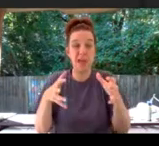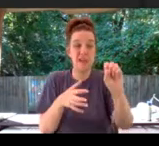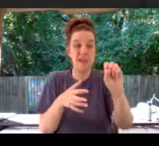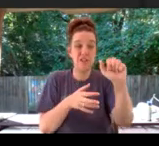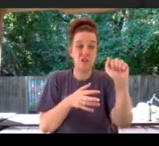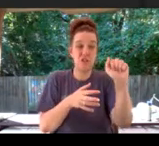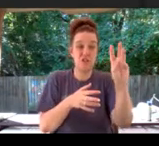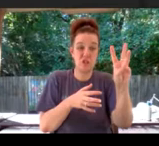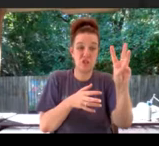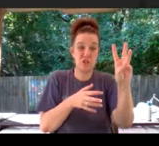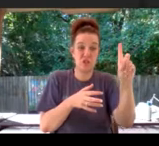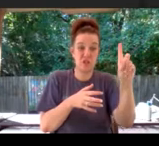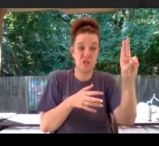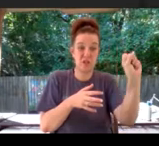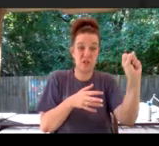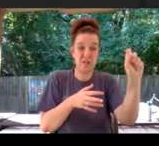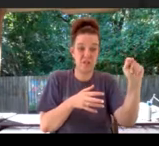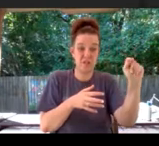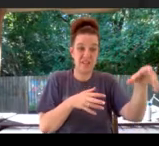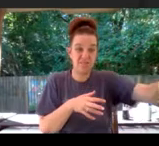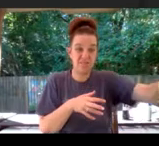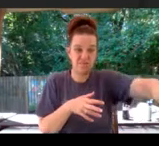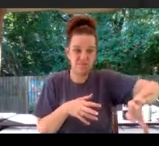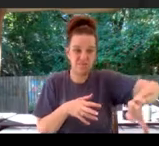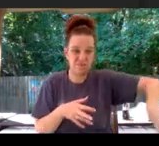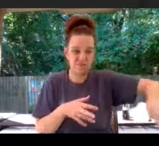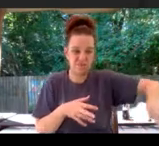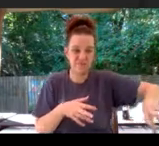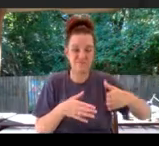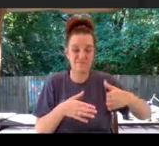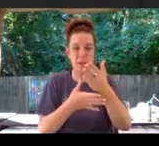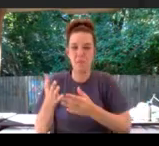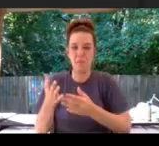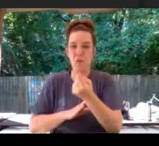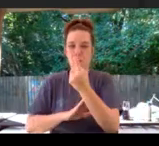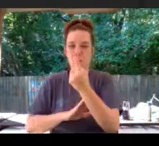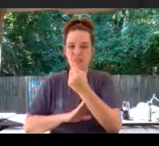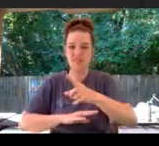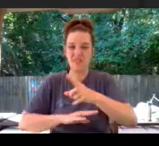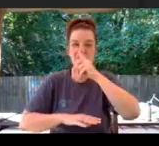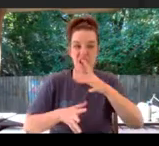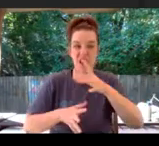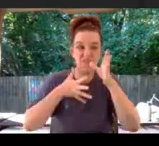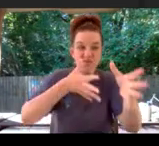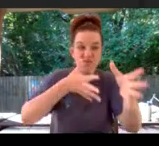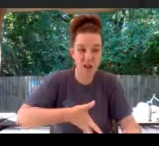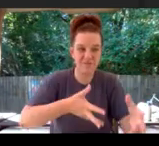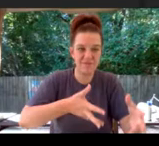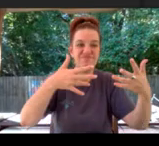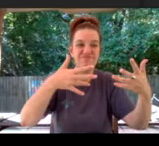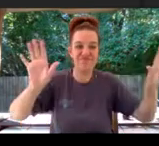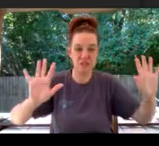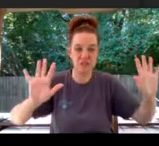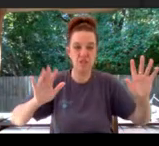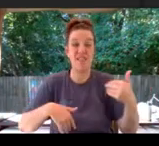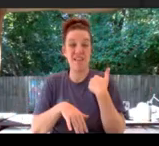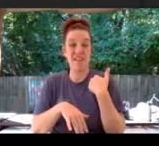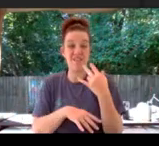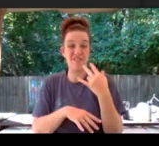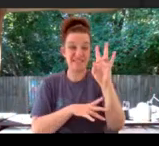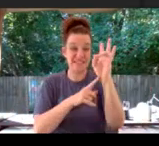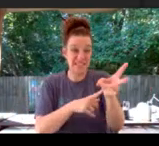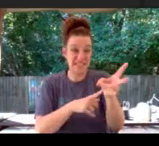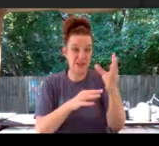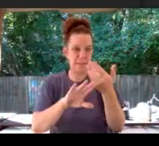one, fake vomit, was complete. They had at least 7 minutes before